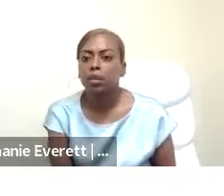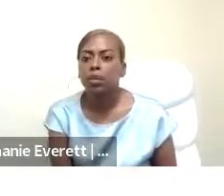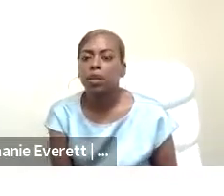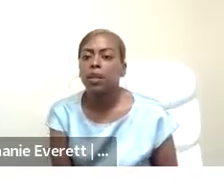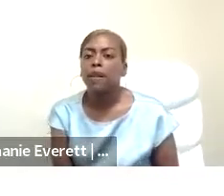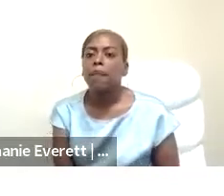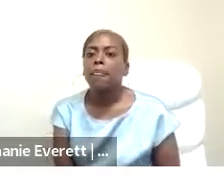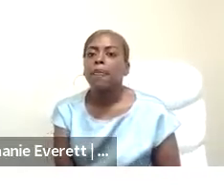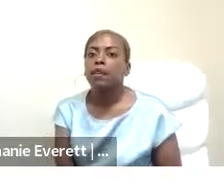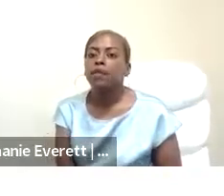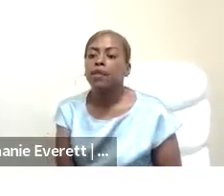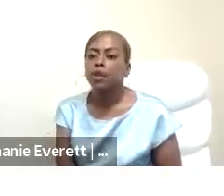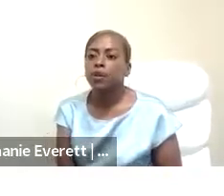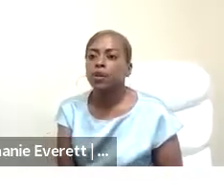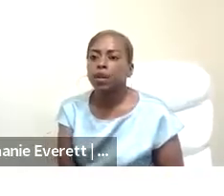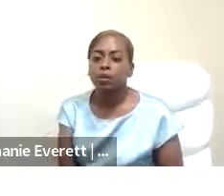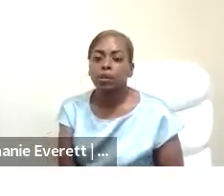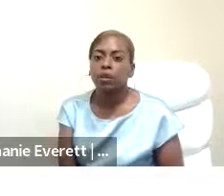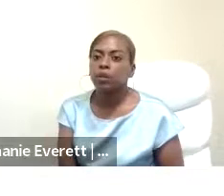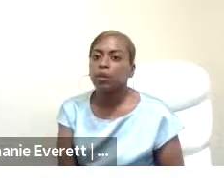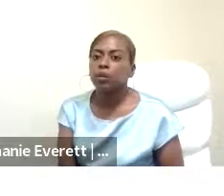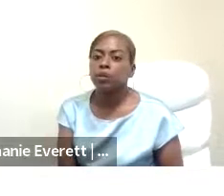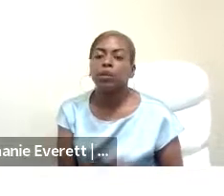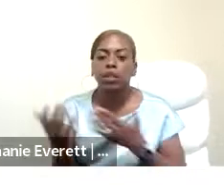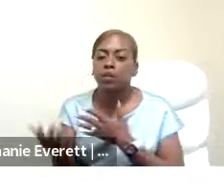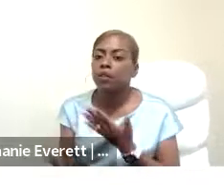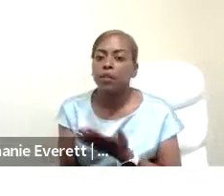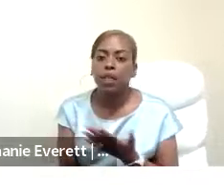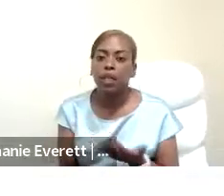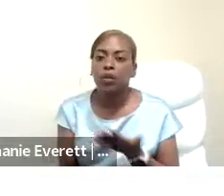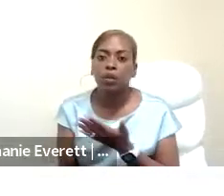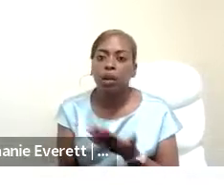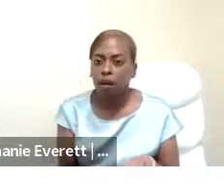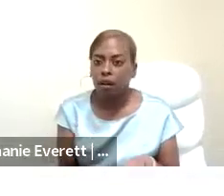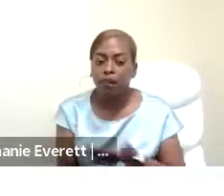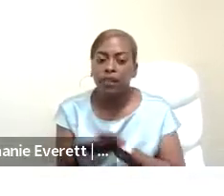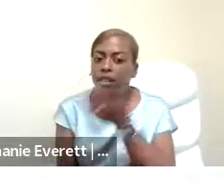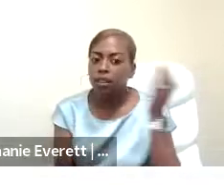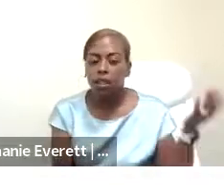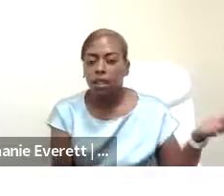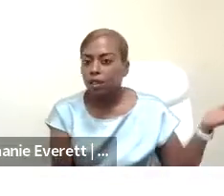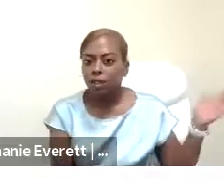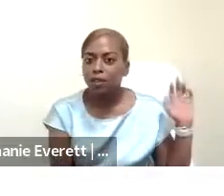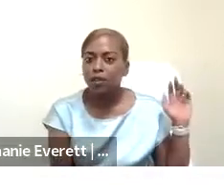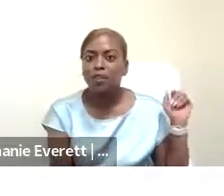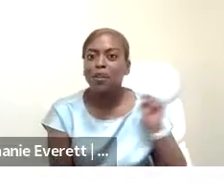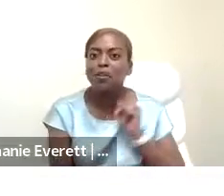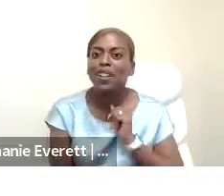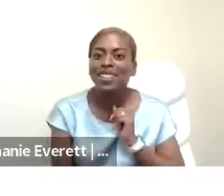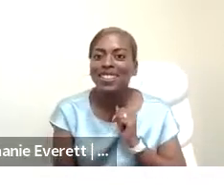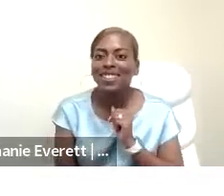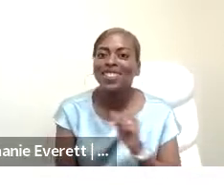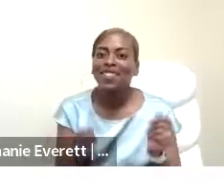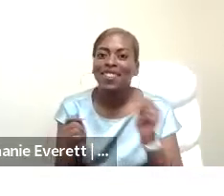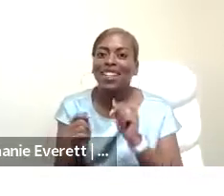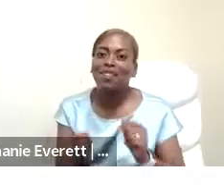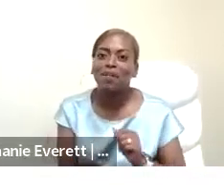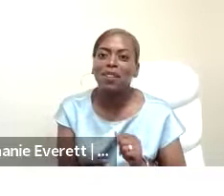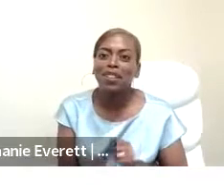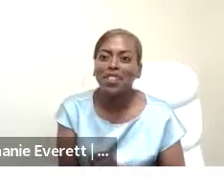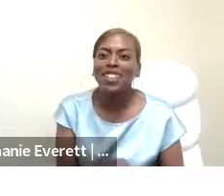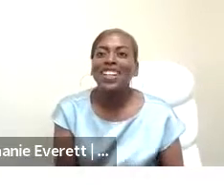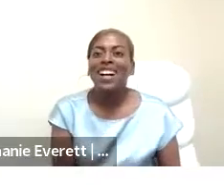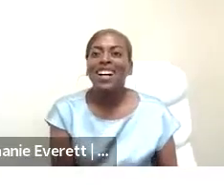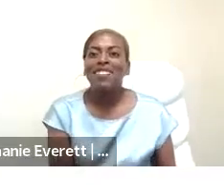Boston Police Department. If you come to, no different if you came to our offices at 2201 Washington Street, I feel like